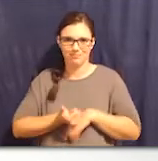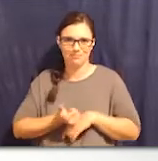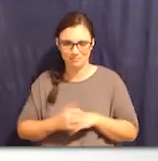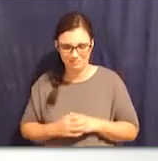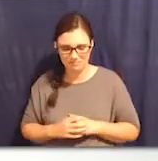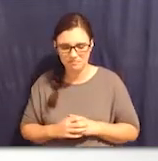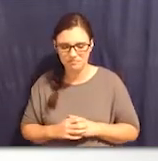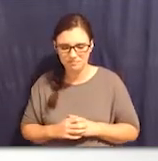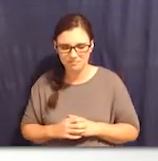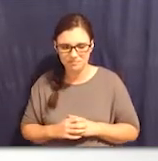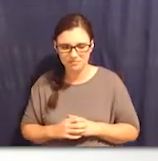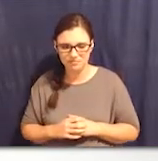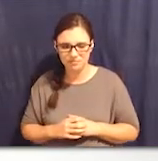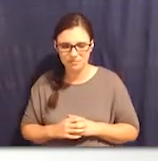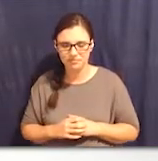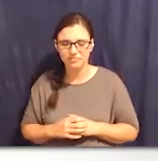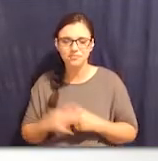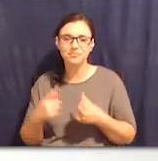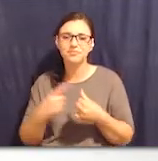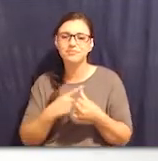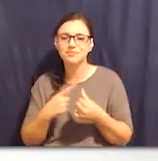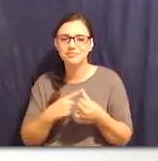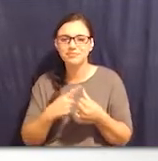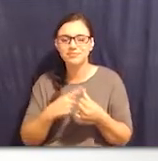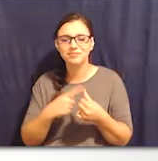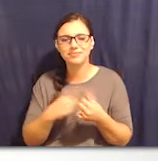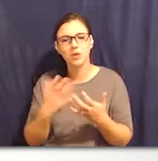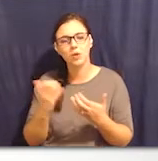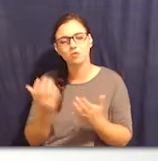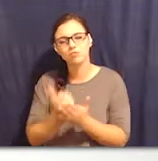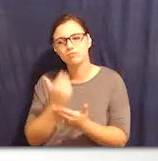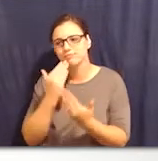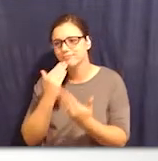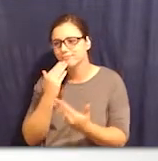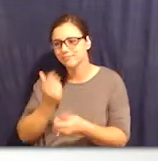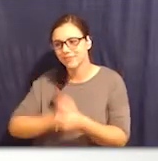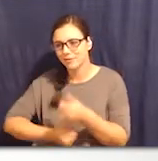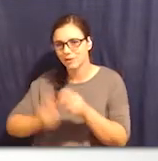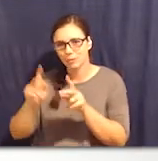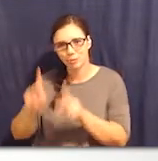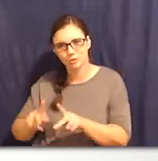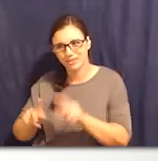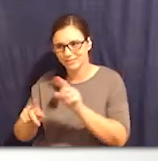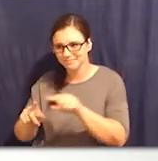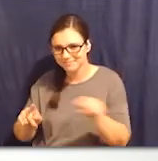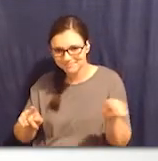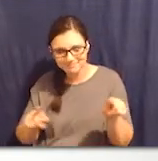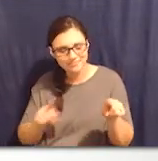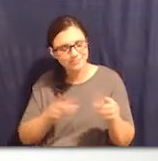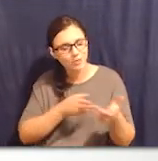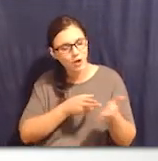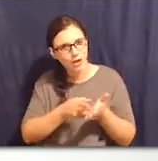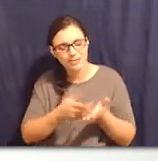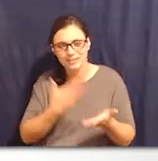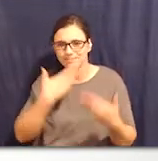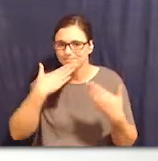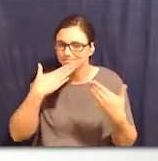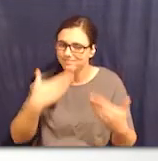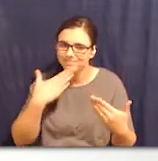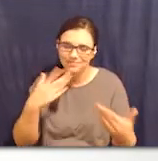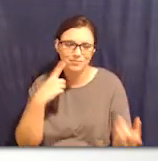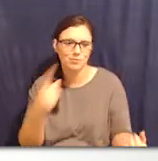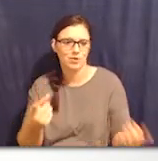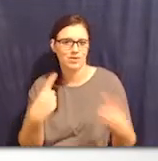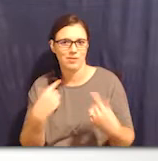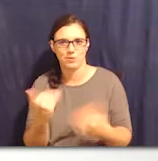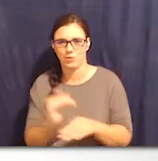in making this event possible. First and foremost, I'd like to thank everyone from the bottom